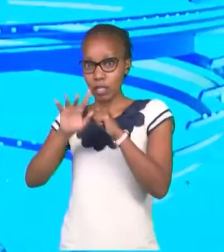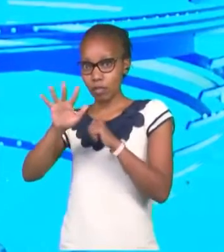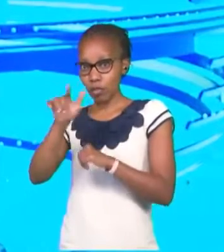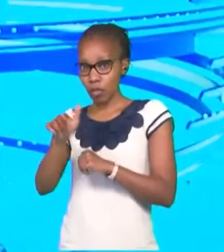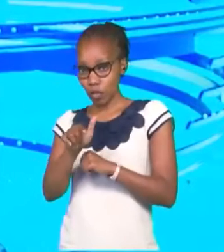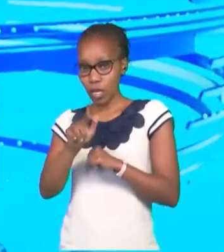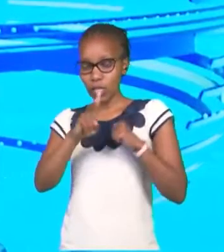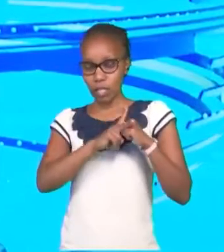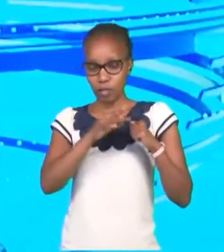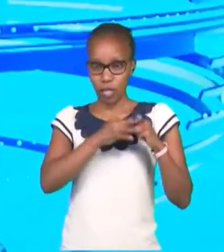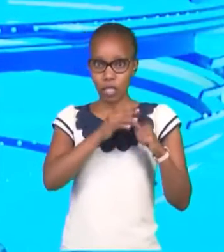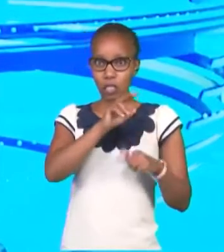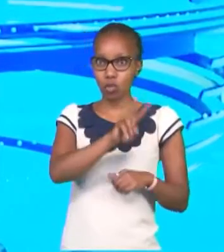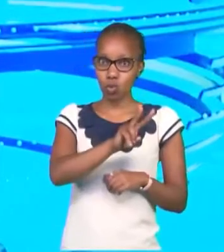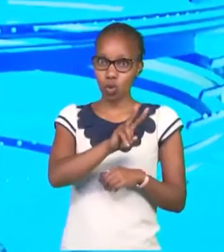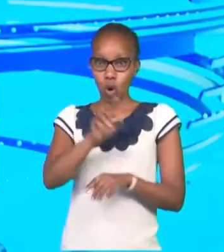65,782 compared to